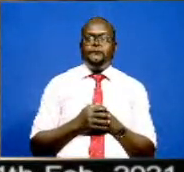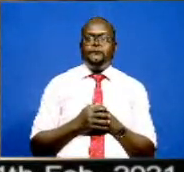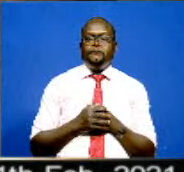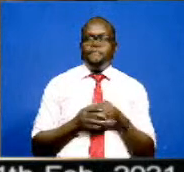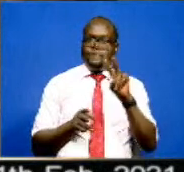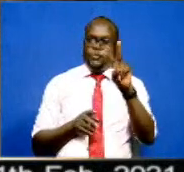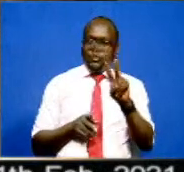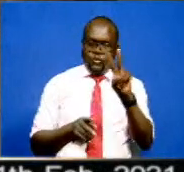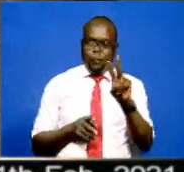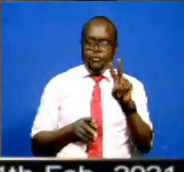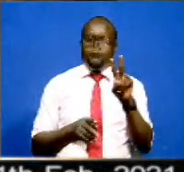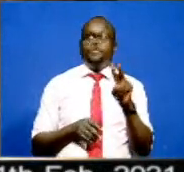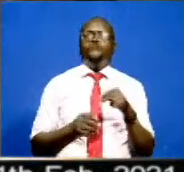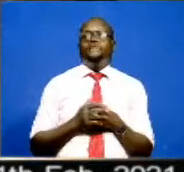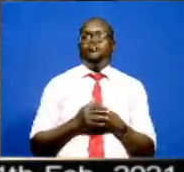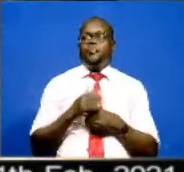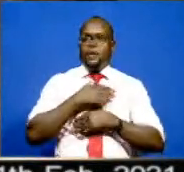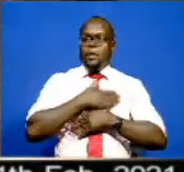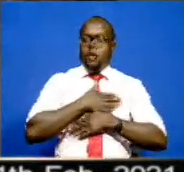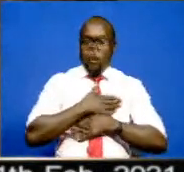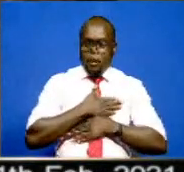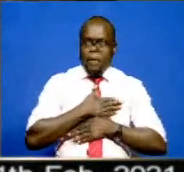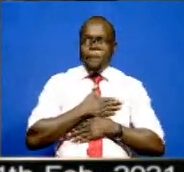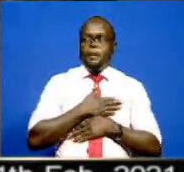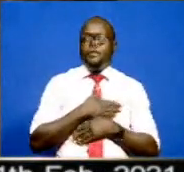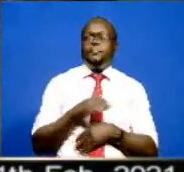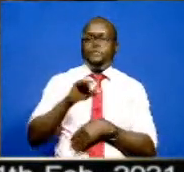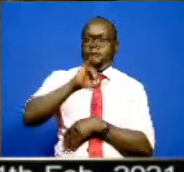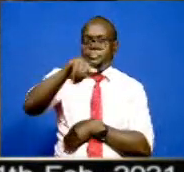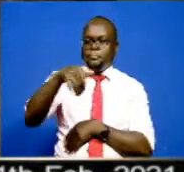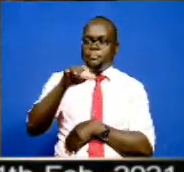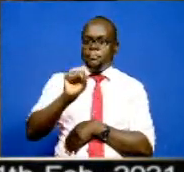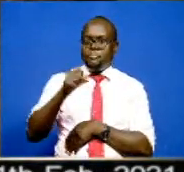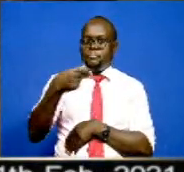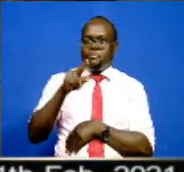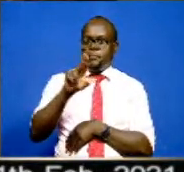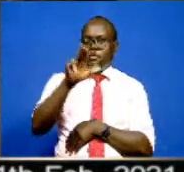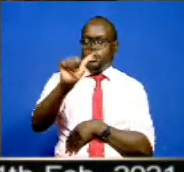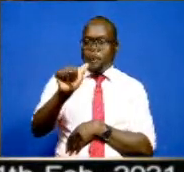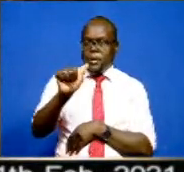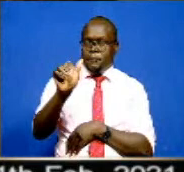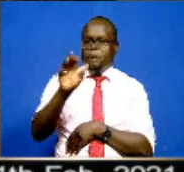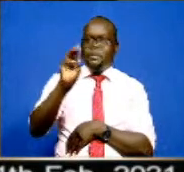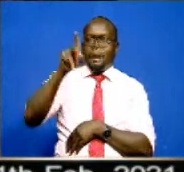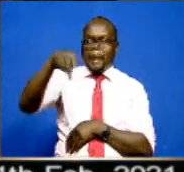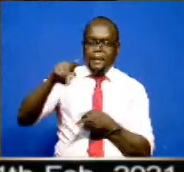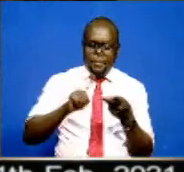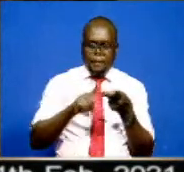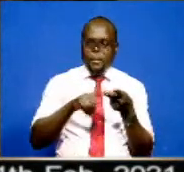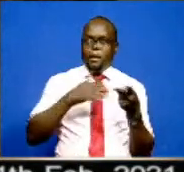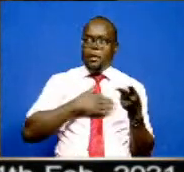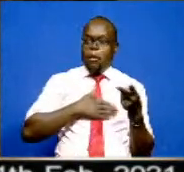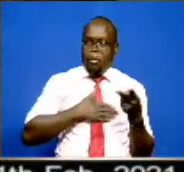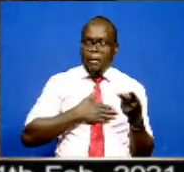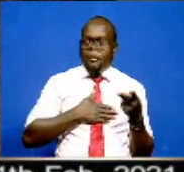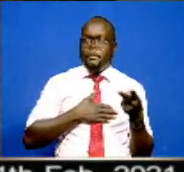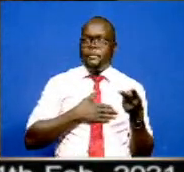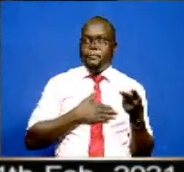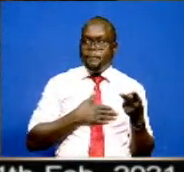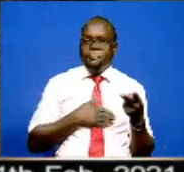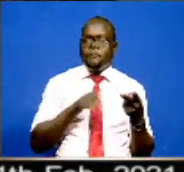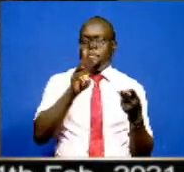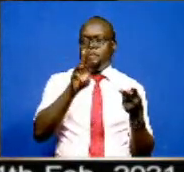2, the Honorable Josephat Kabinga Wachira MP, the Honorable Kwadicha Gufu